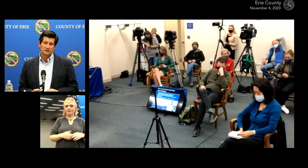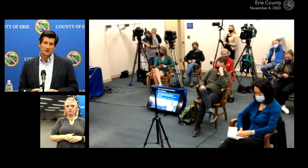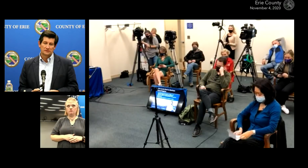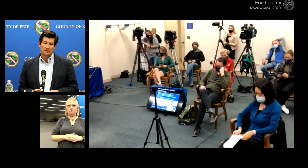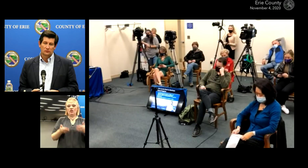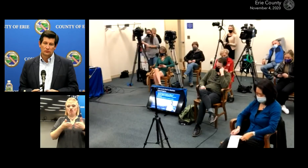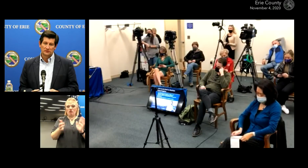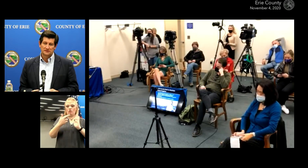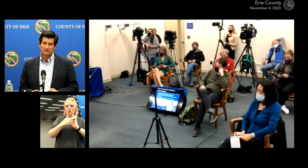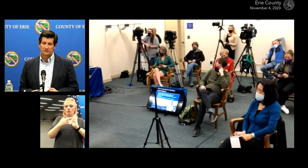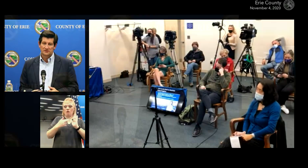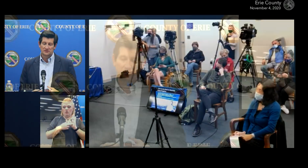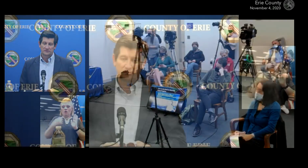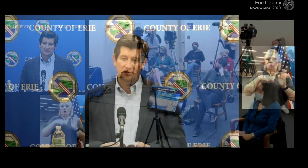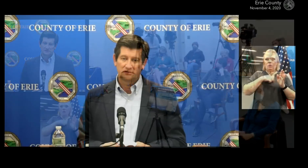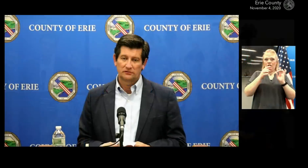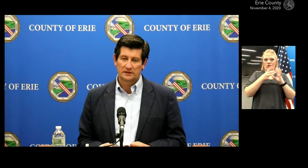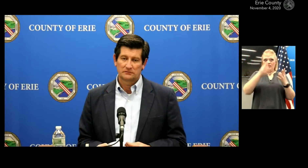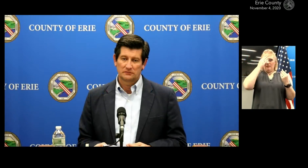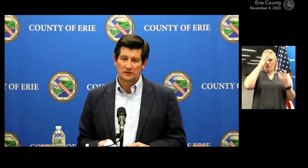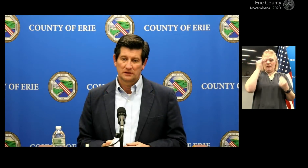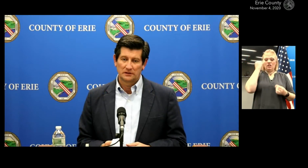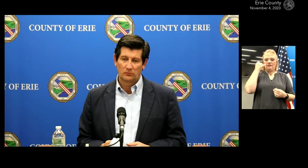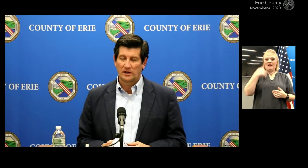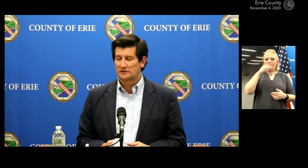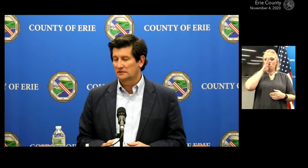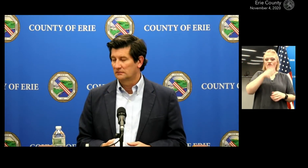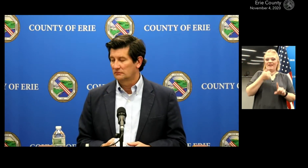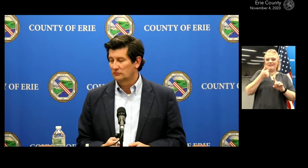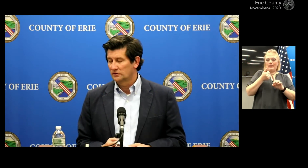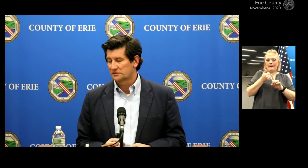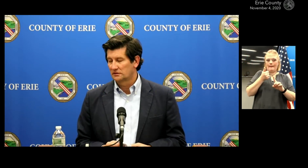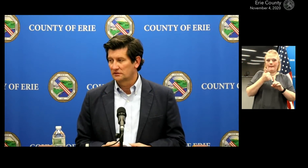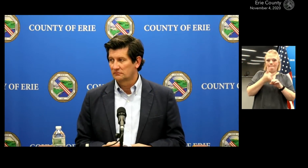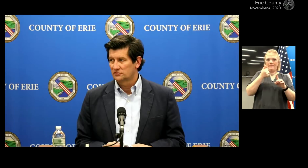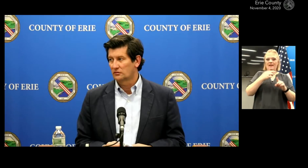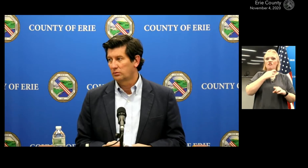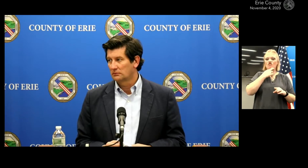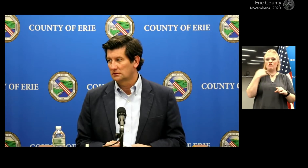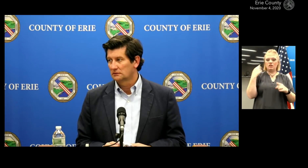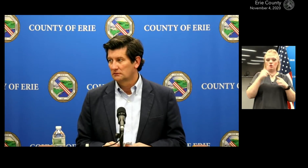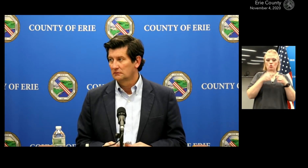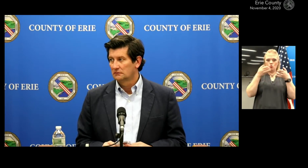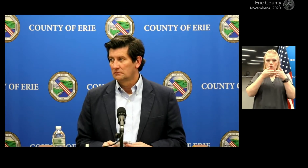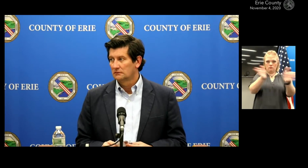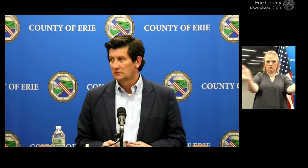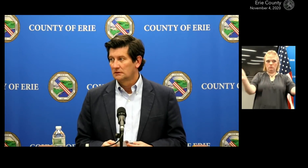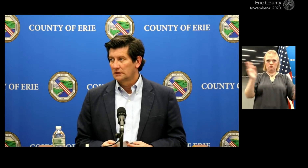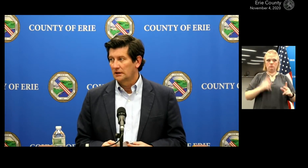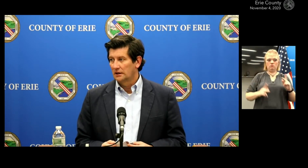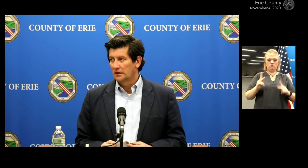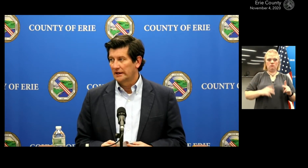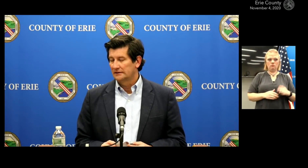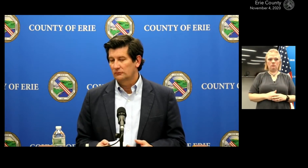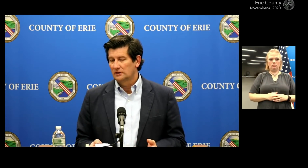rule has always been we'll release information if it has a direct impact and risk to the general public.